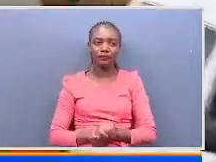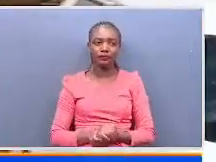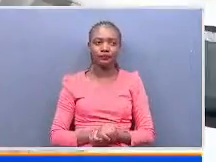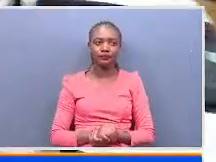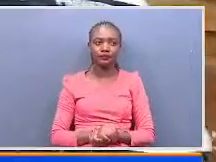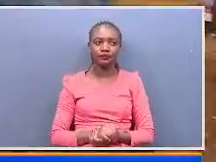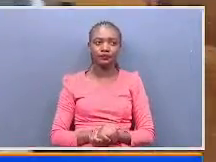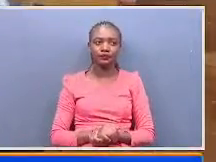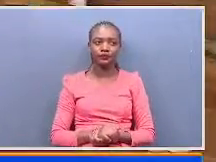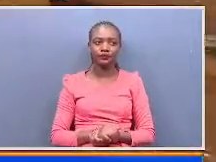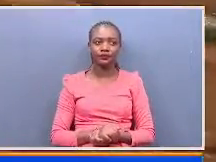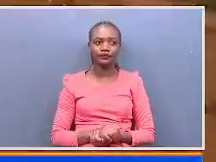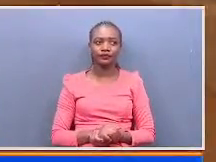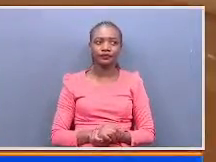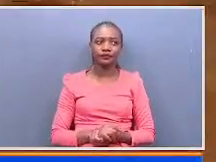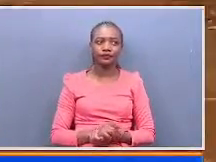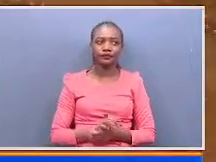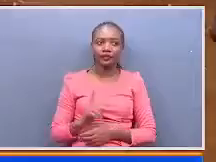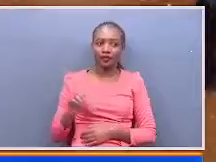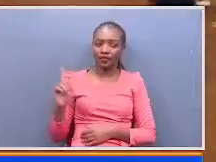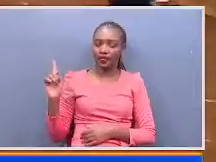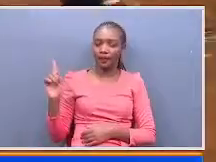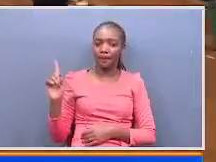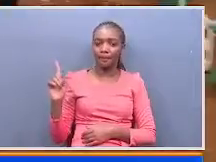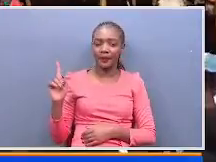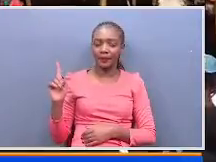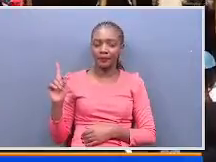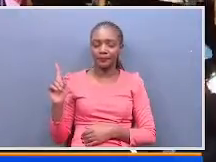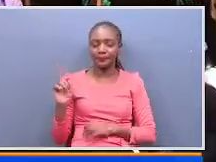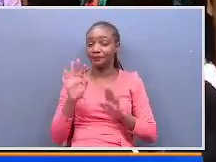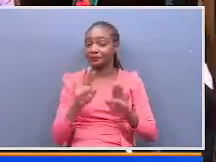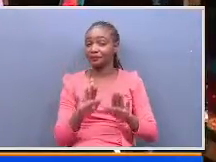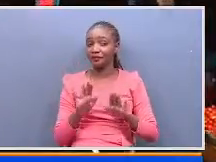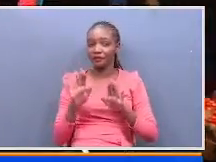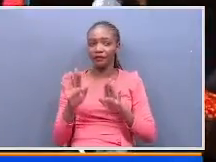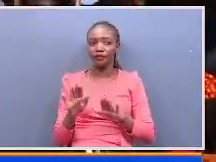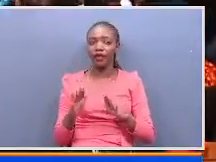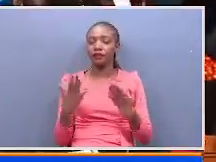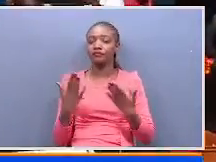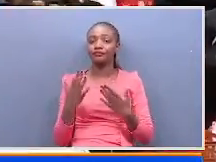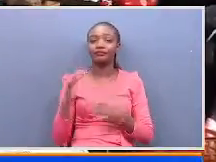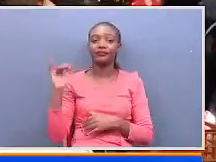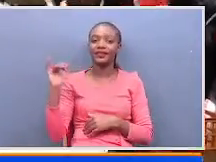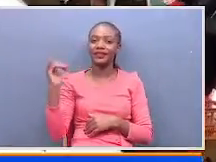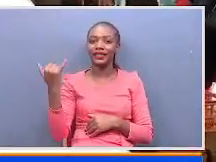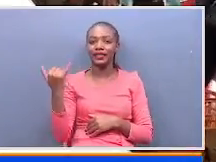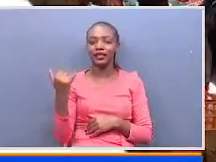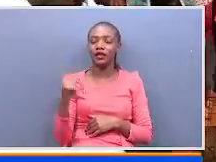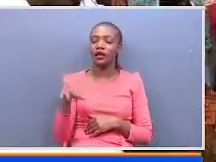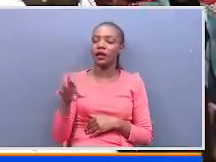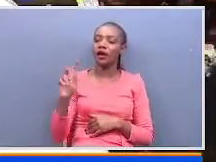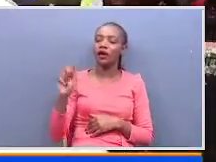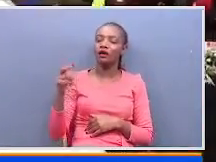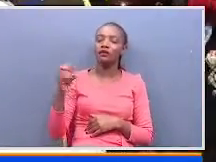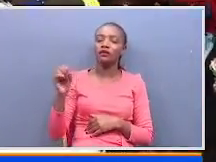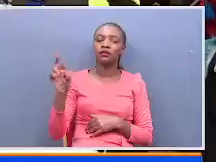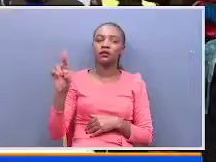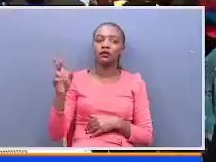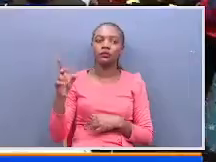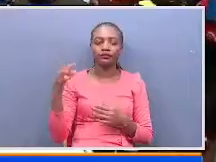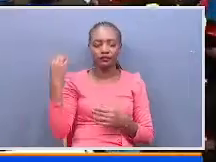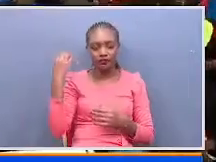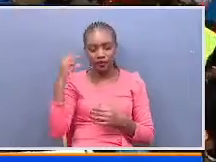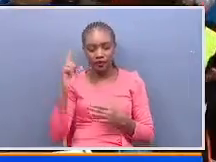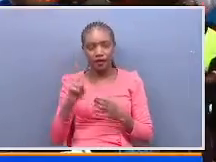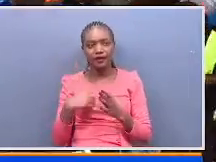Agano Party presidential candidate David Wahiga Mwaure took his last campaigns to Isili, Uthiru, Githurai before winding up in